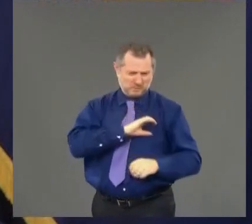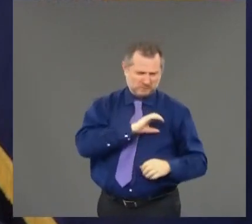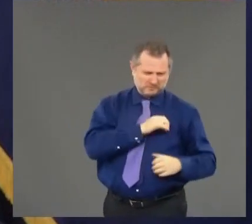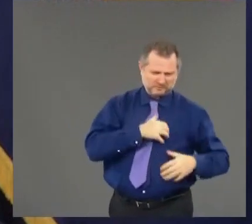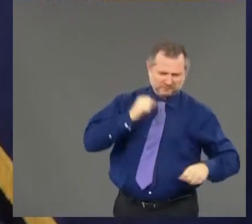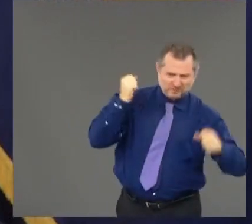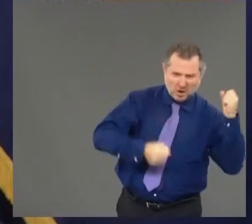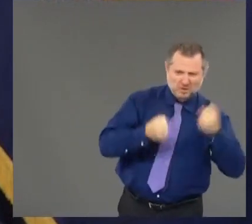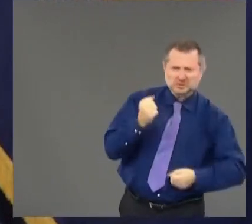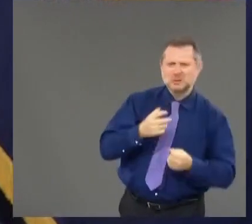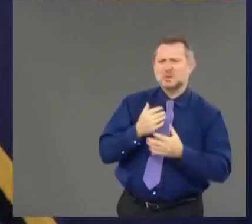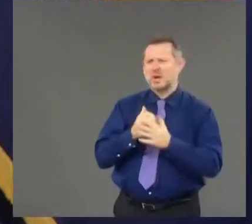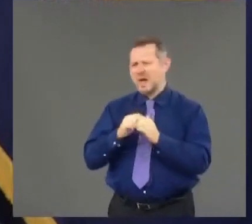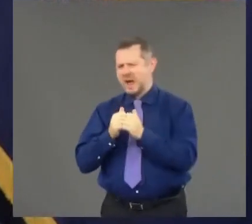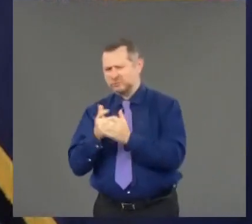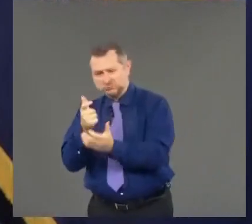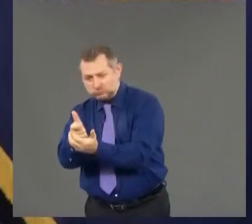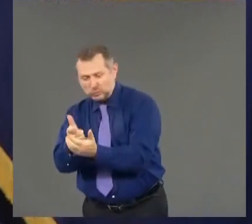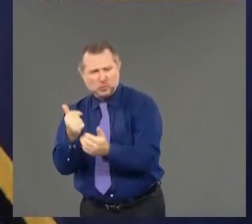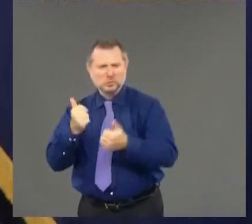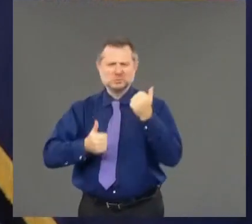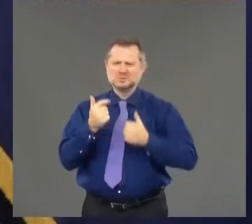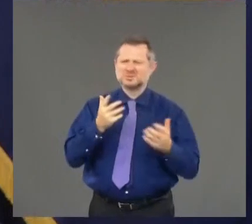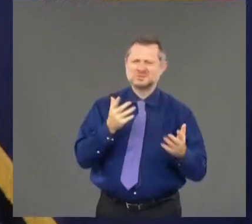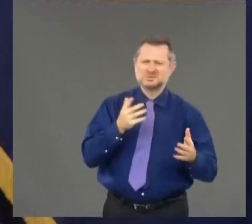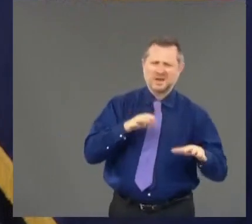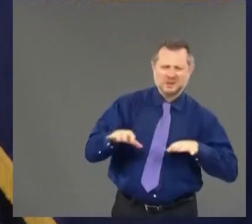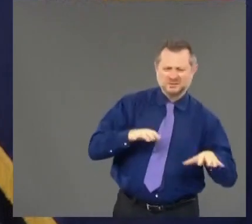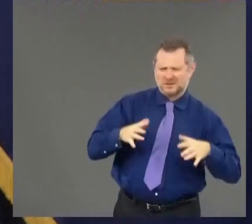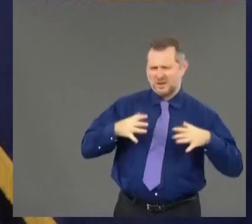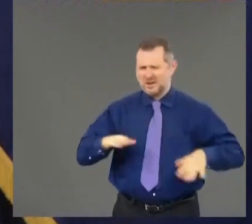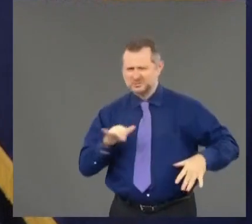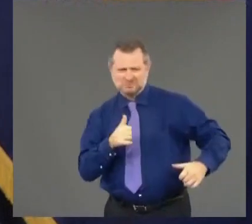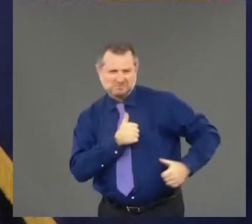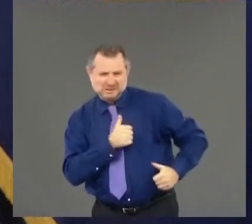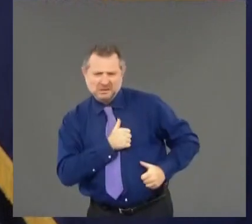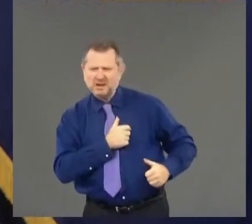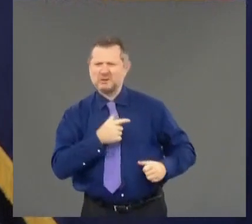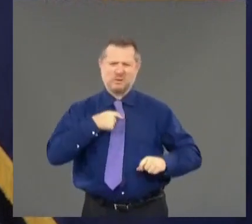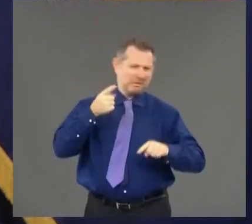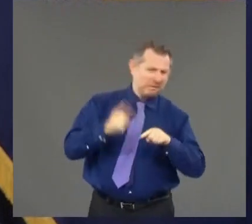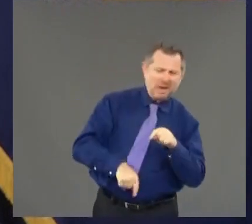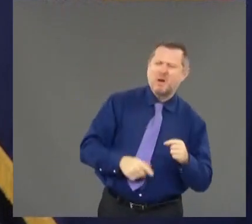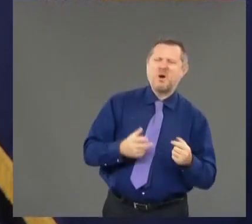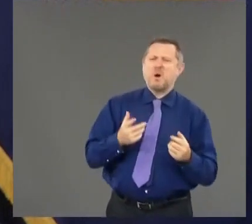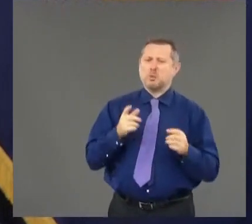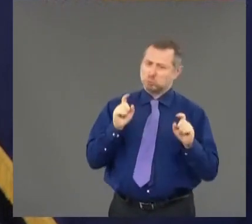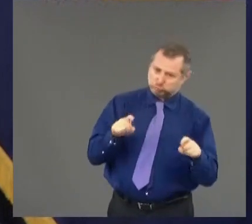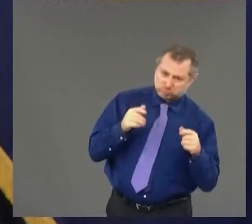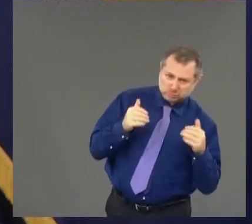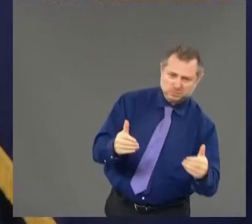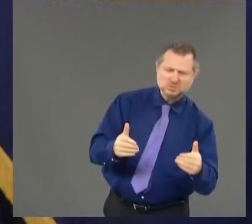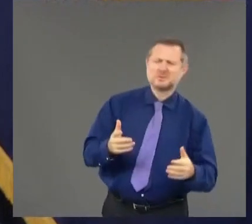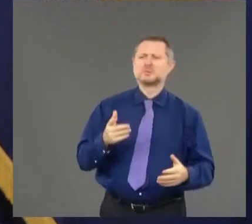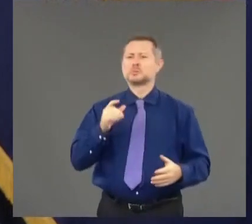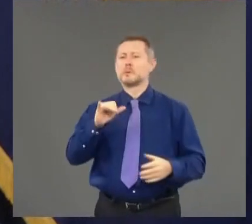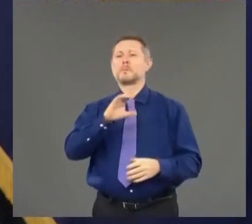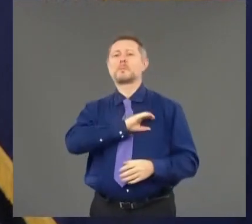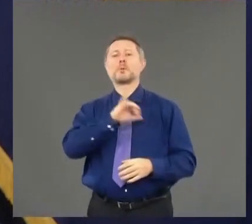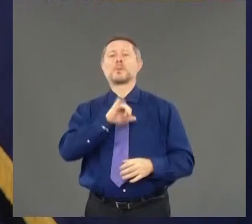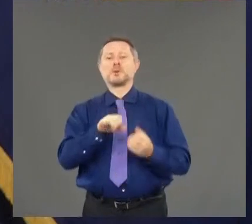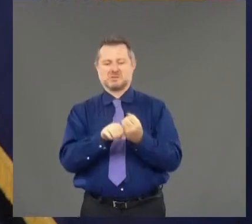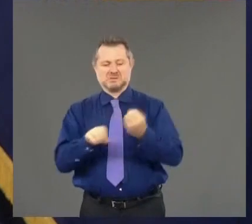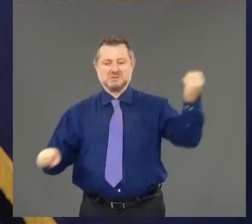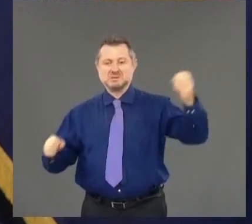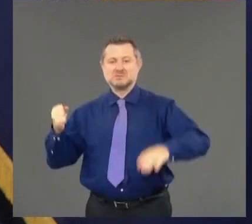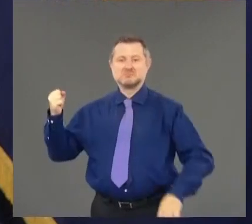demilitarization? Does that affect taking a club and knocking a person to the ground? Does it do